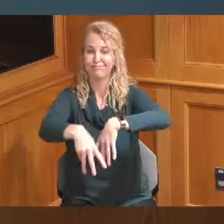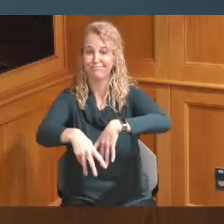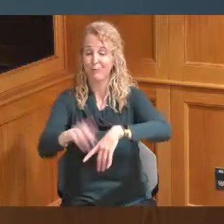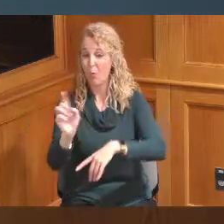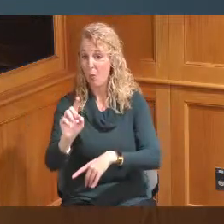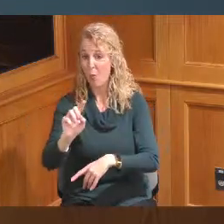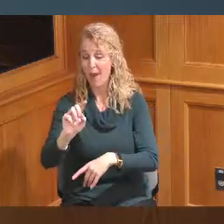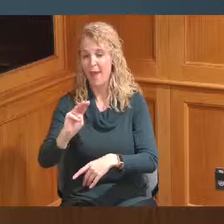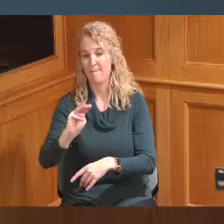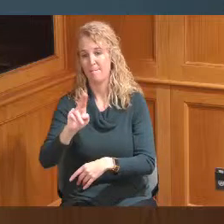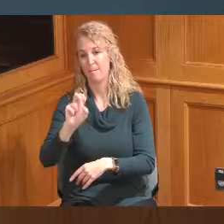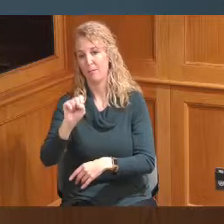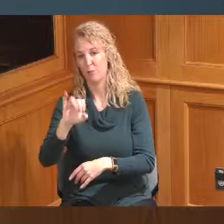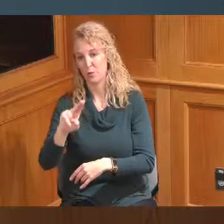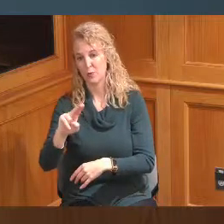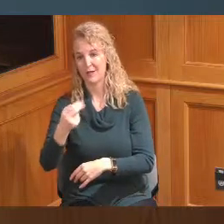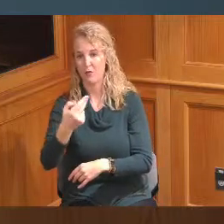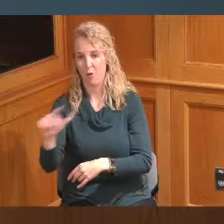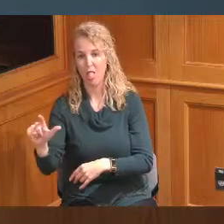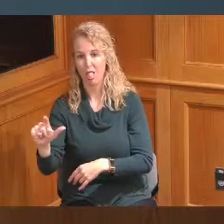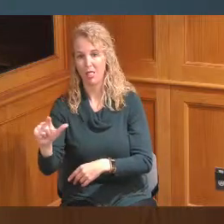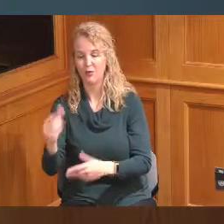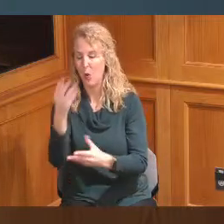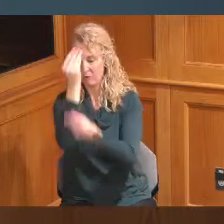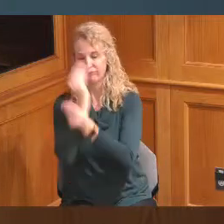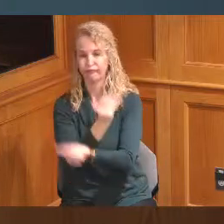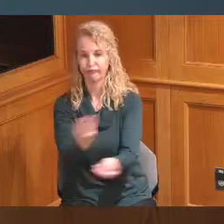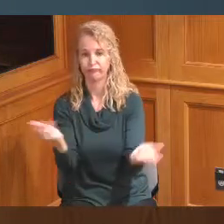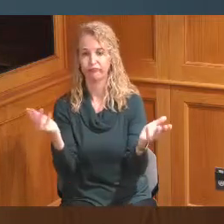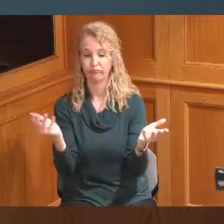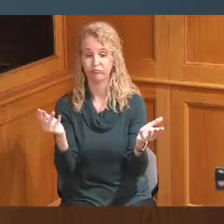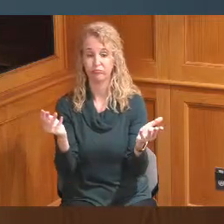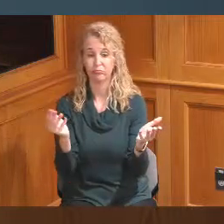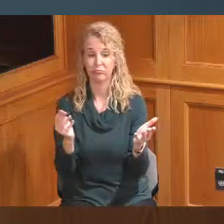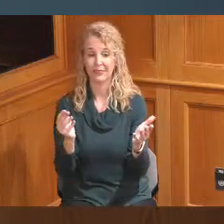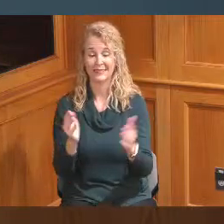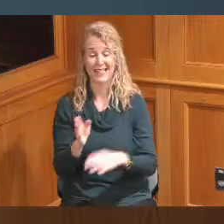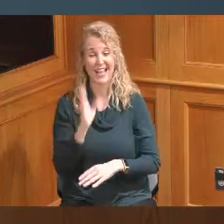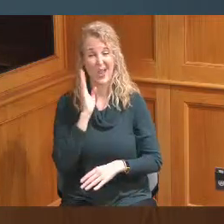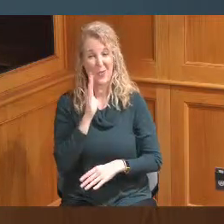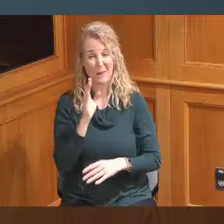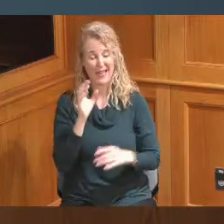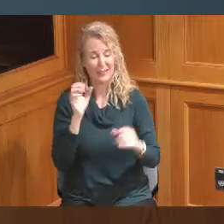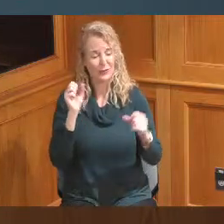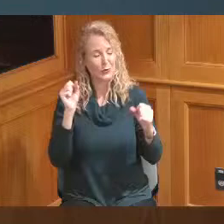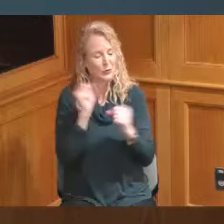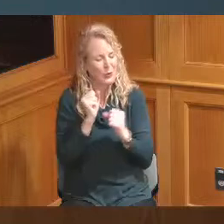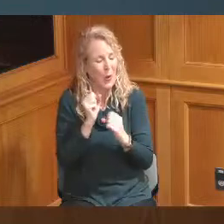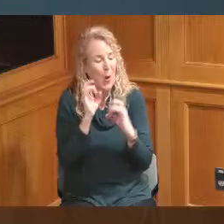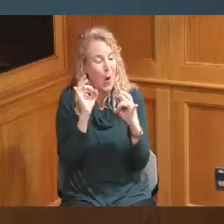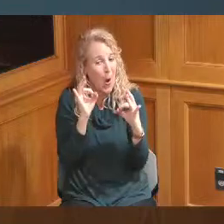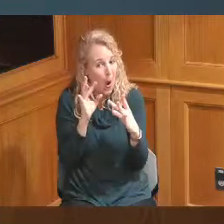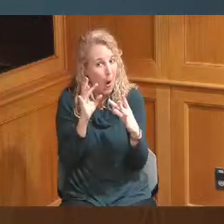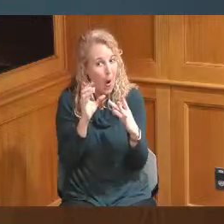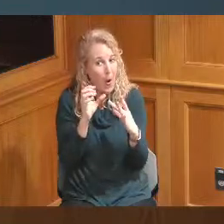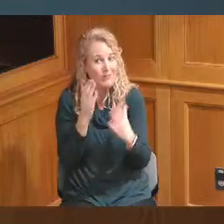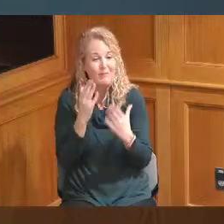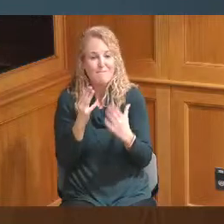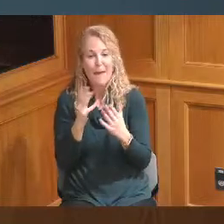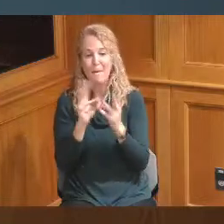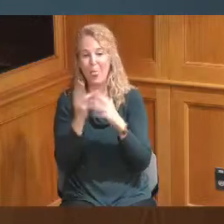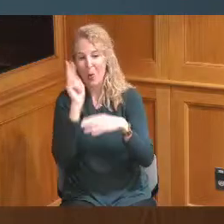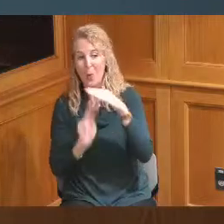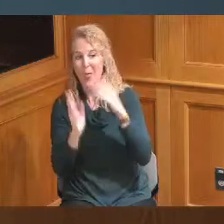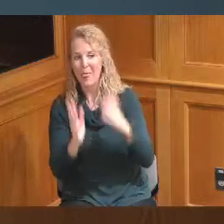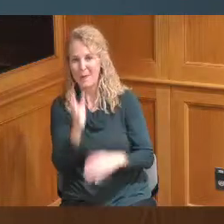Music Hall. So wanted to let people know about that. Bundle up is going to be cold, supposedly, but maybe the weatherman is wrong.